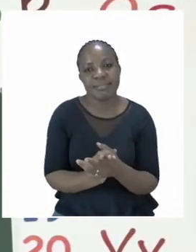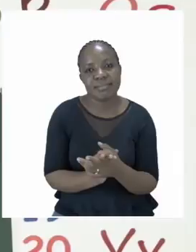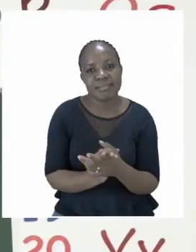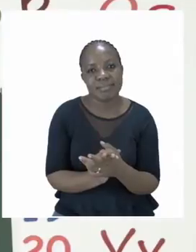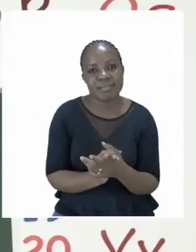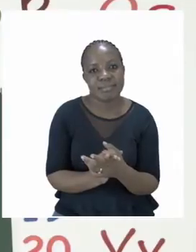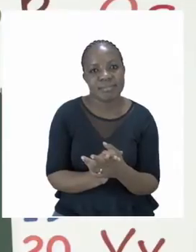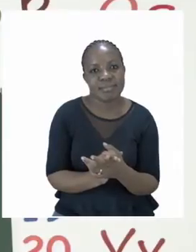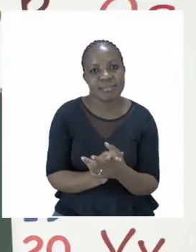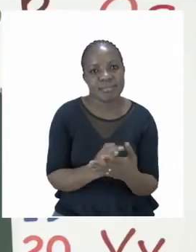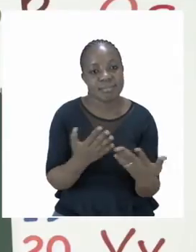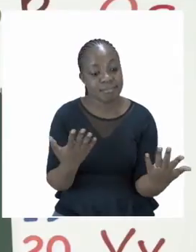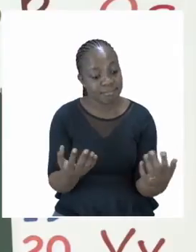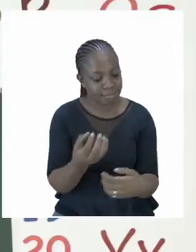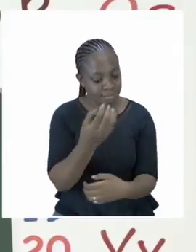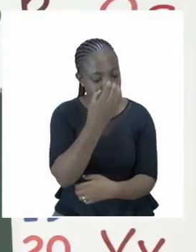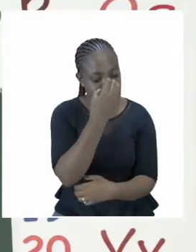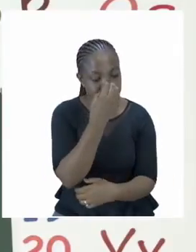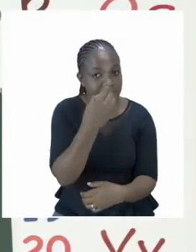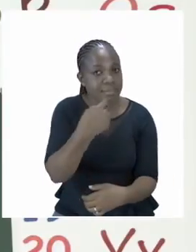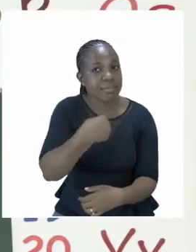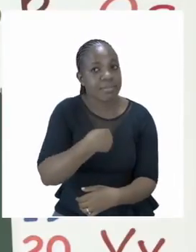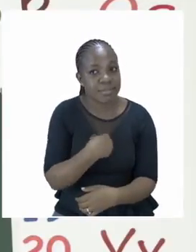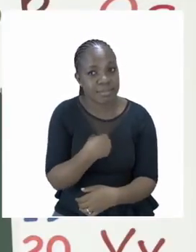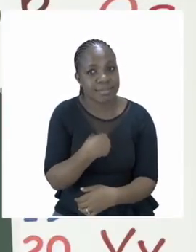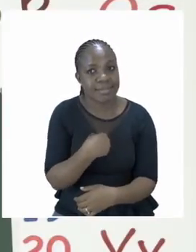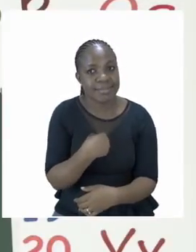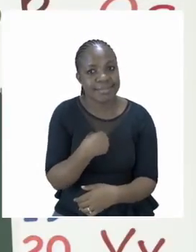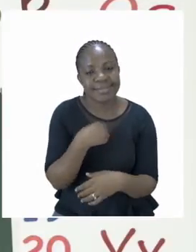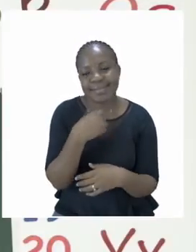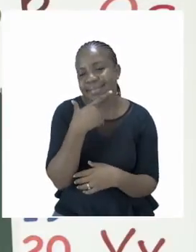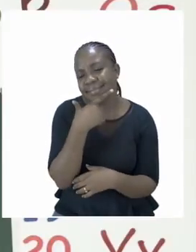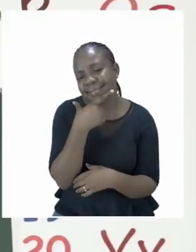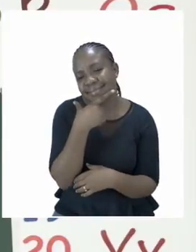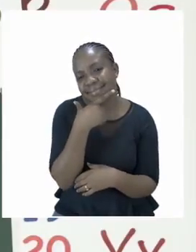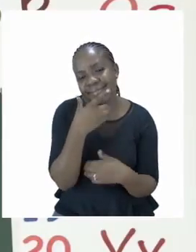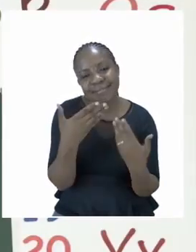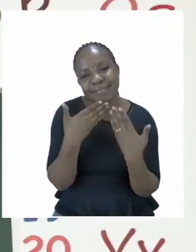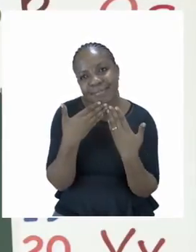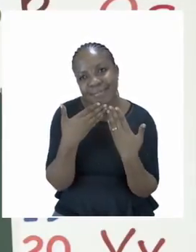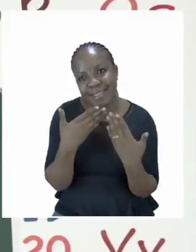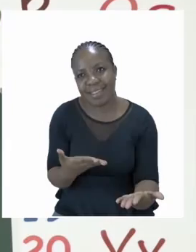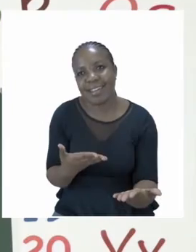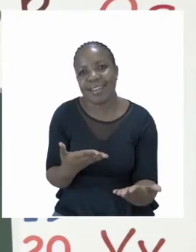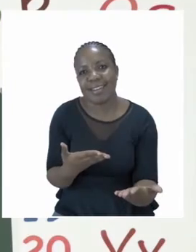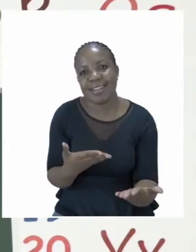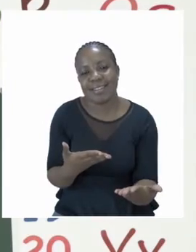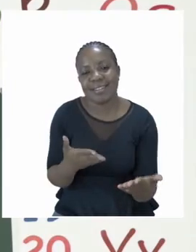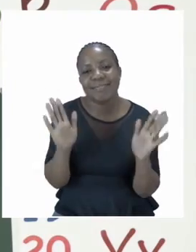from Zoshi and I, we would like to say thank you and